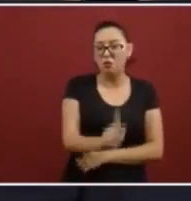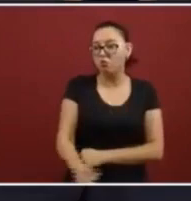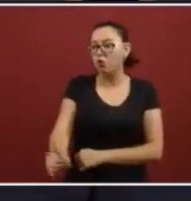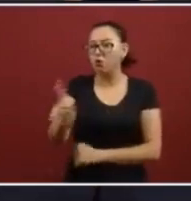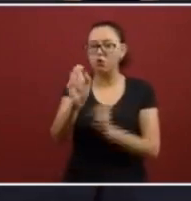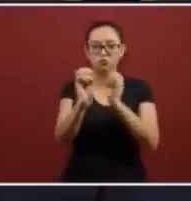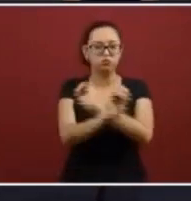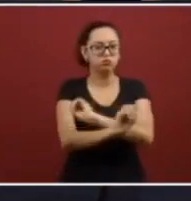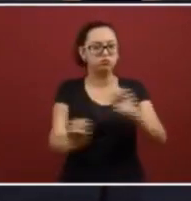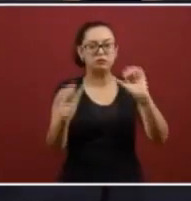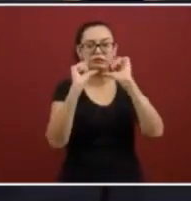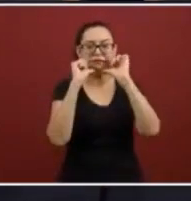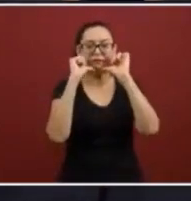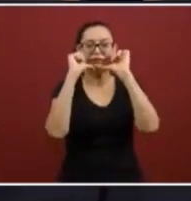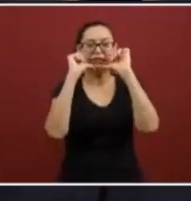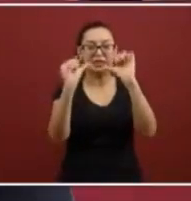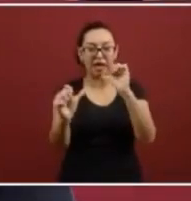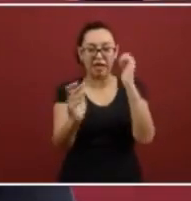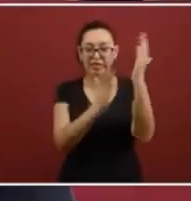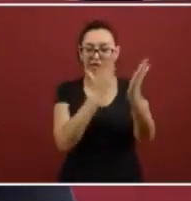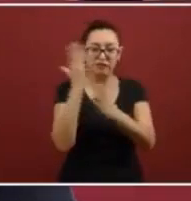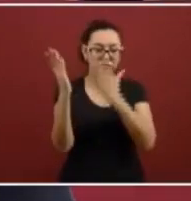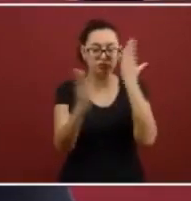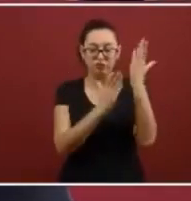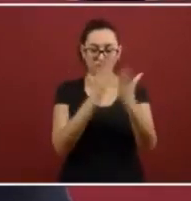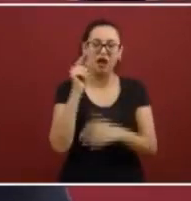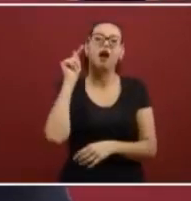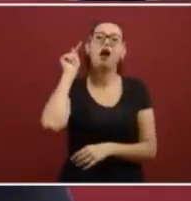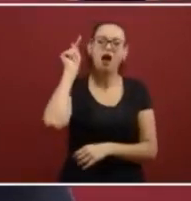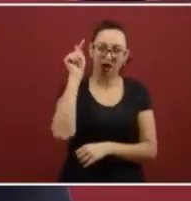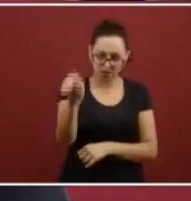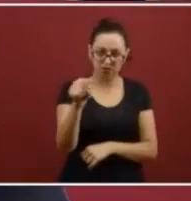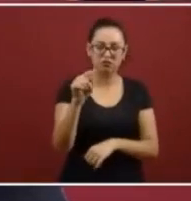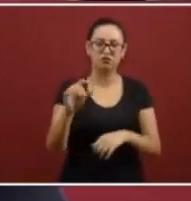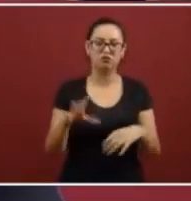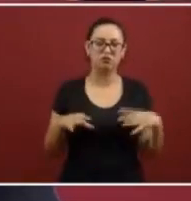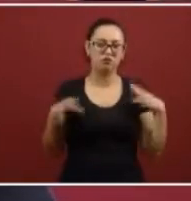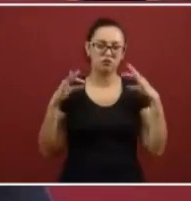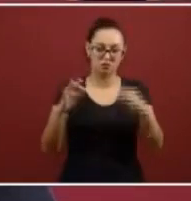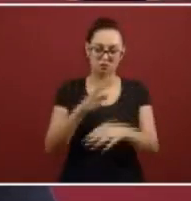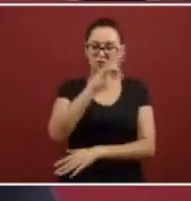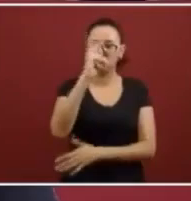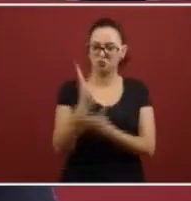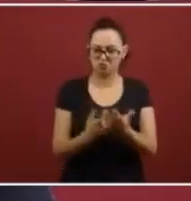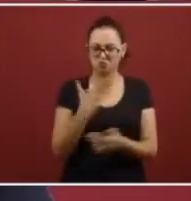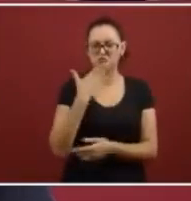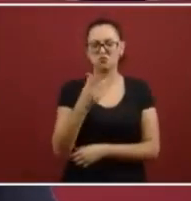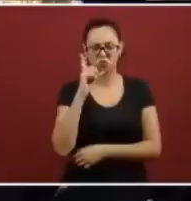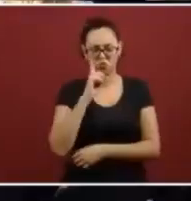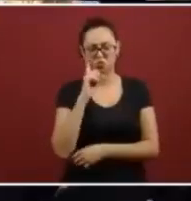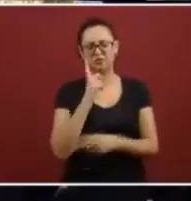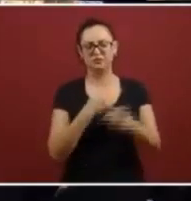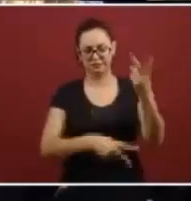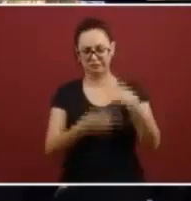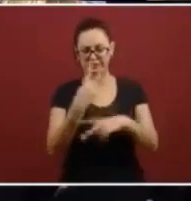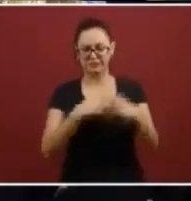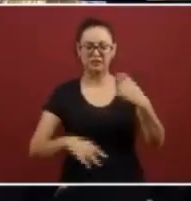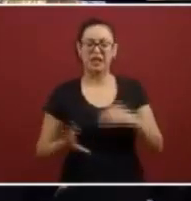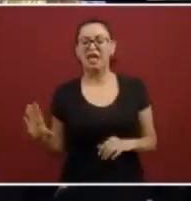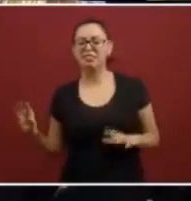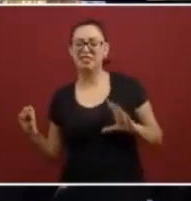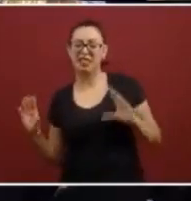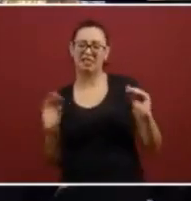no hay how they're going to be posibilidad de handling estudiar. it, Entonces, especially sí es for un all buen these programa. Ella va a venir aquí outlying a areas estudiar. that have